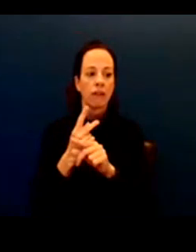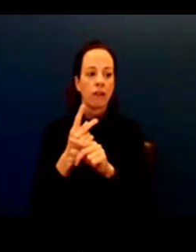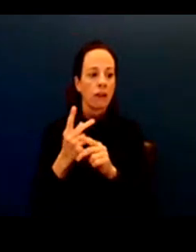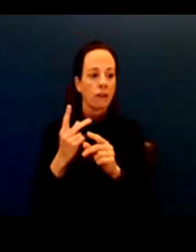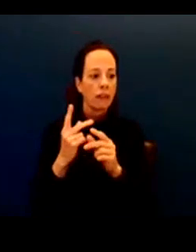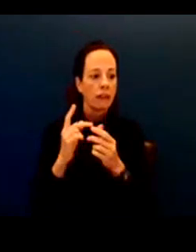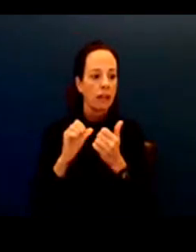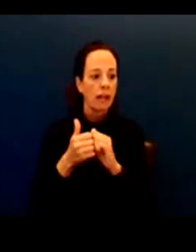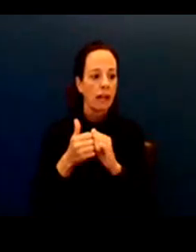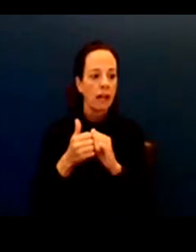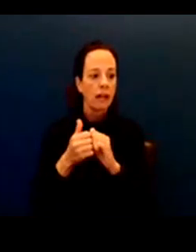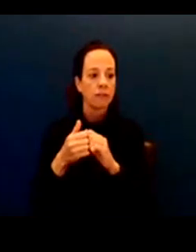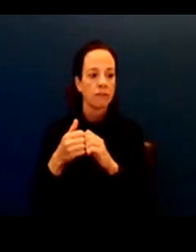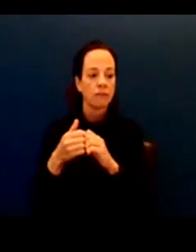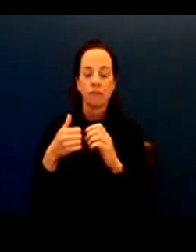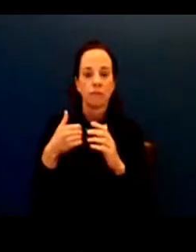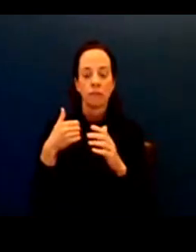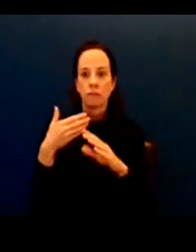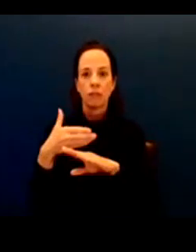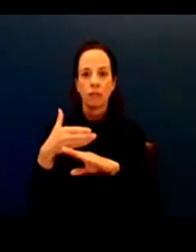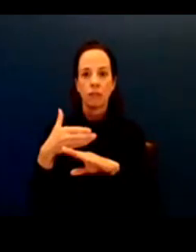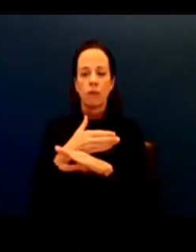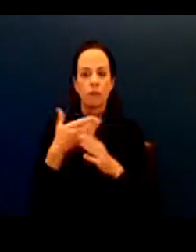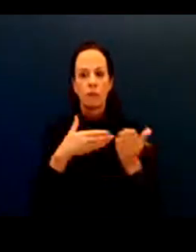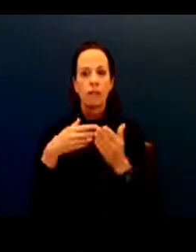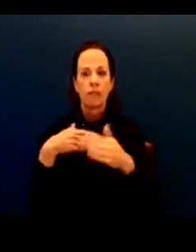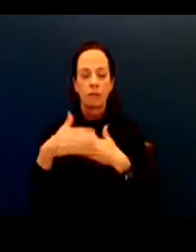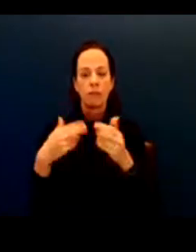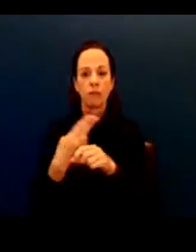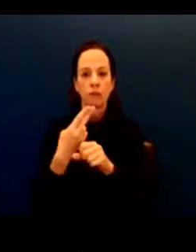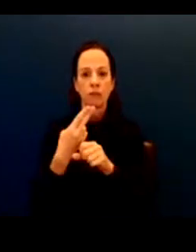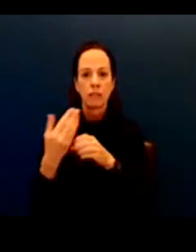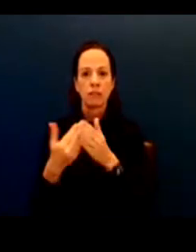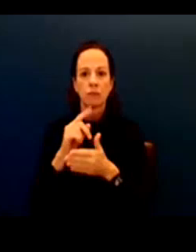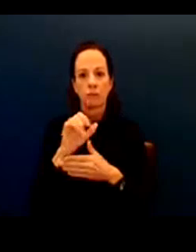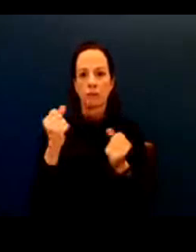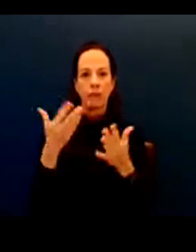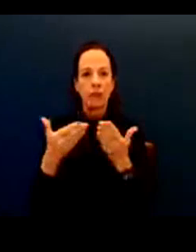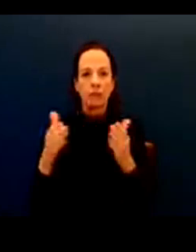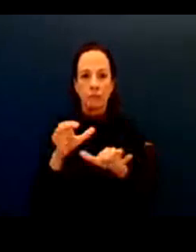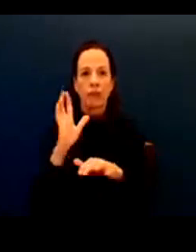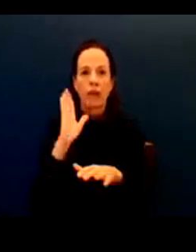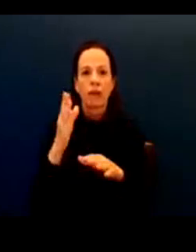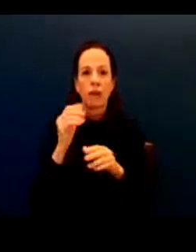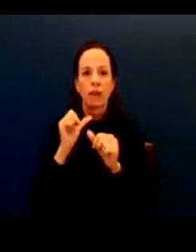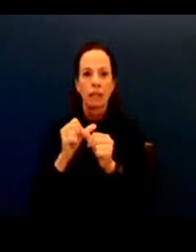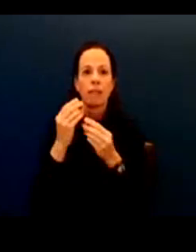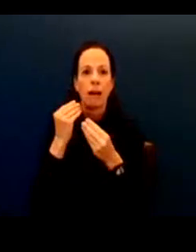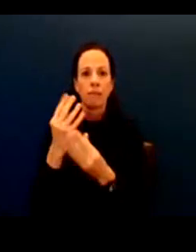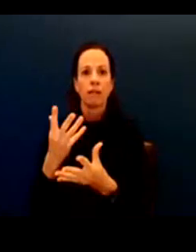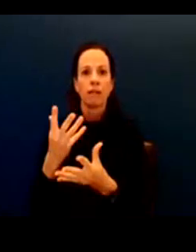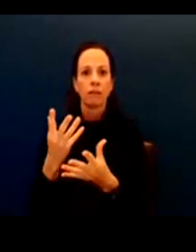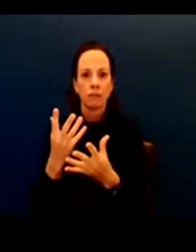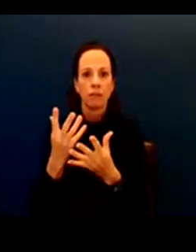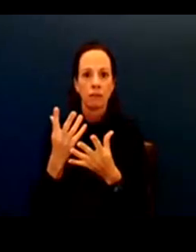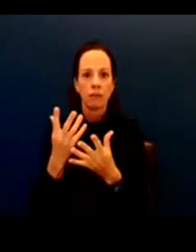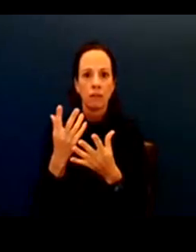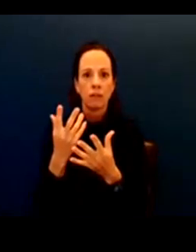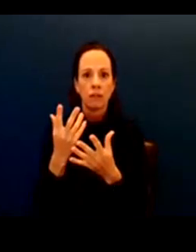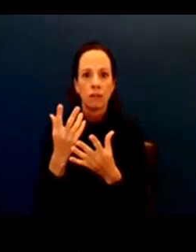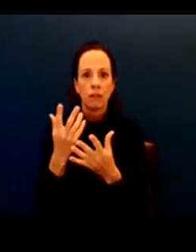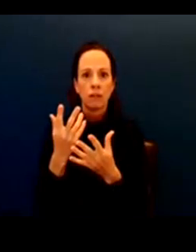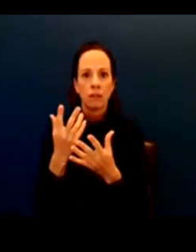by using new and innovative tools. So there are tons of things we're doing. I will keep updating you as we achieve success with those